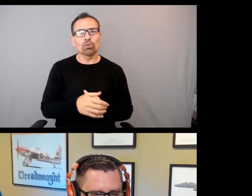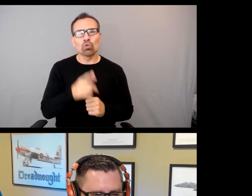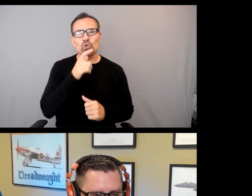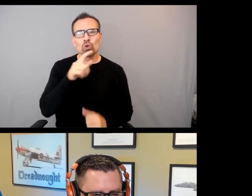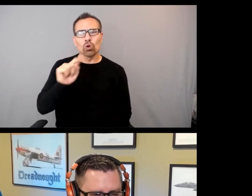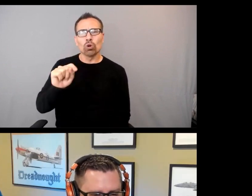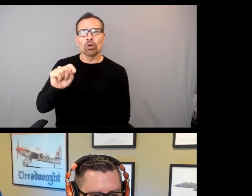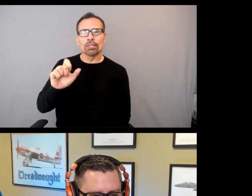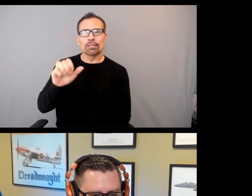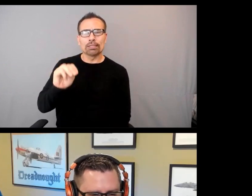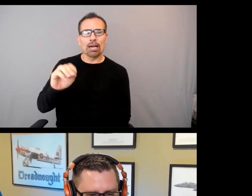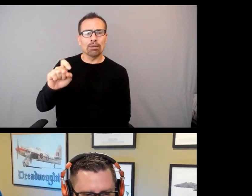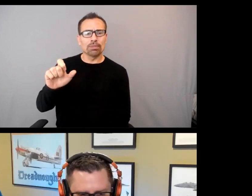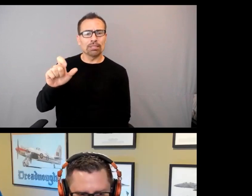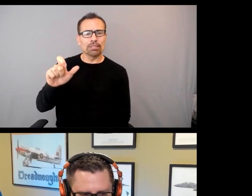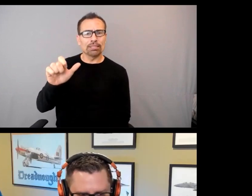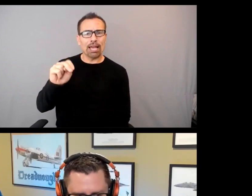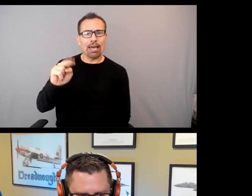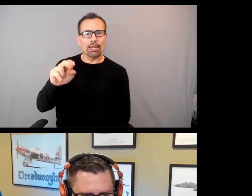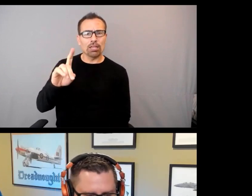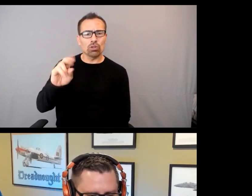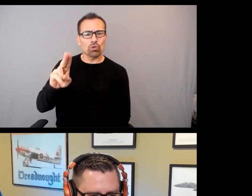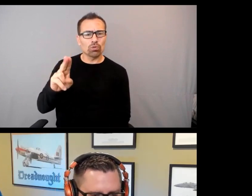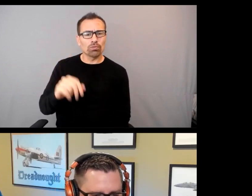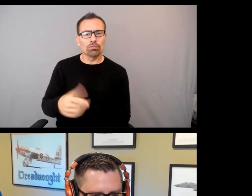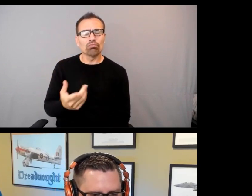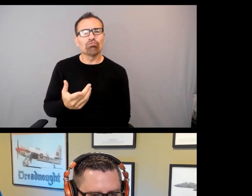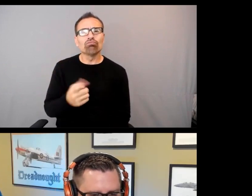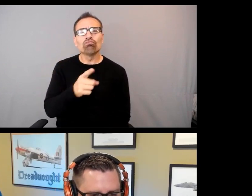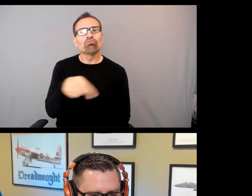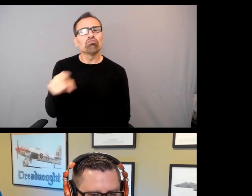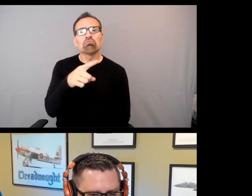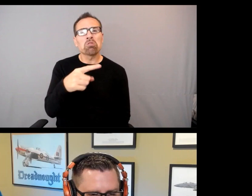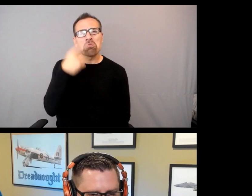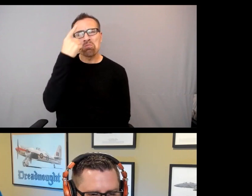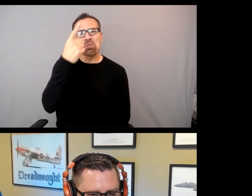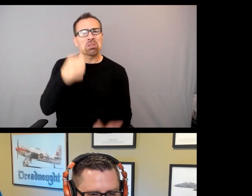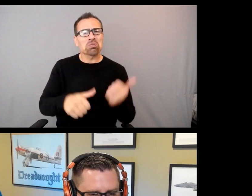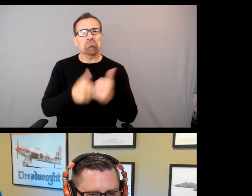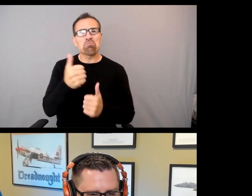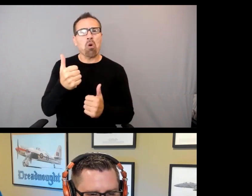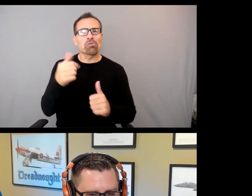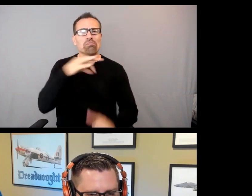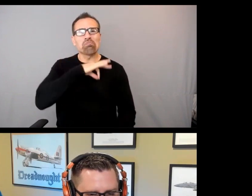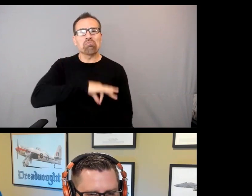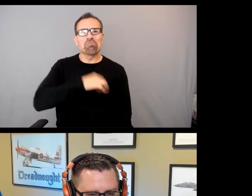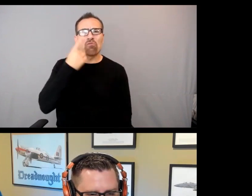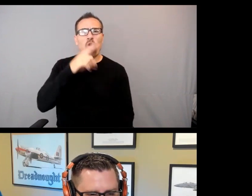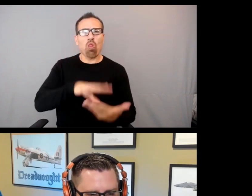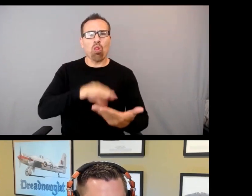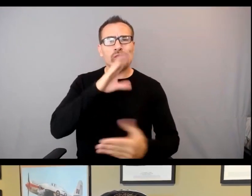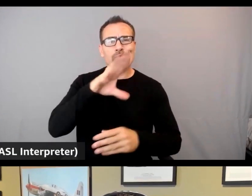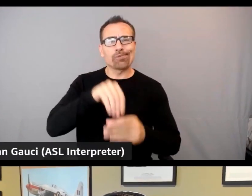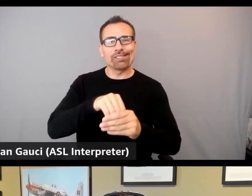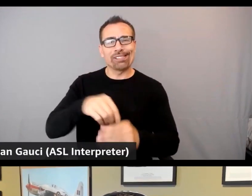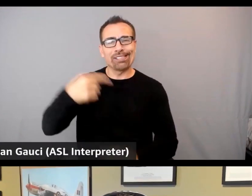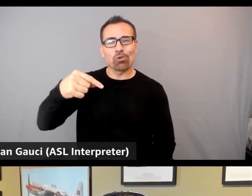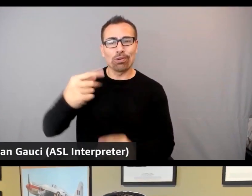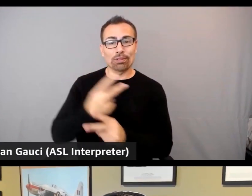Xanadu. What would you find most useful to learn about in quantum computing? This is a